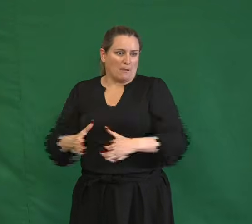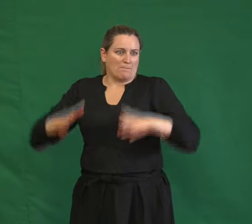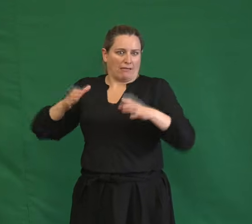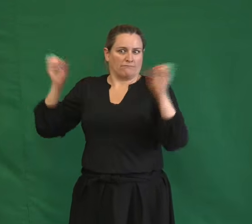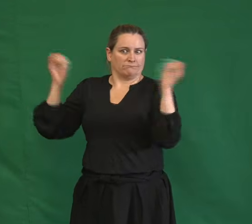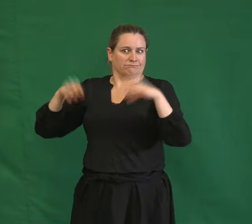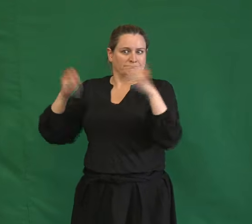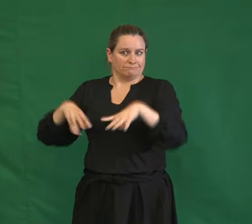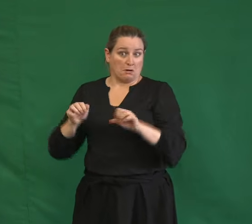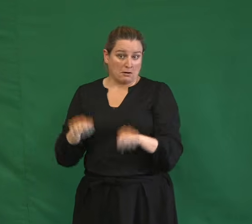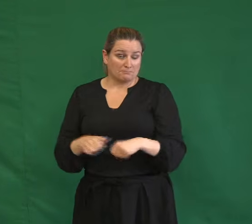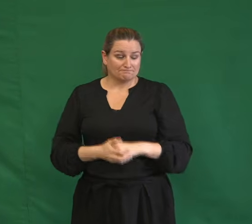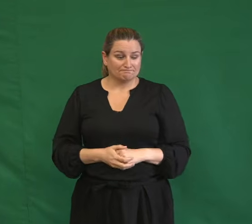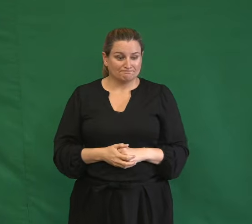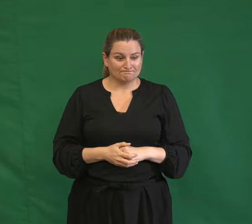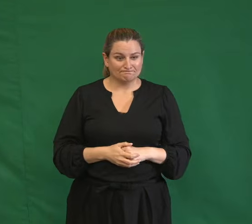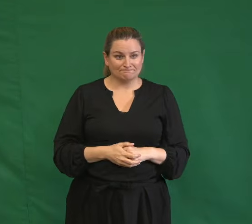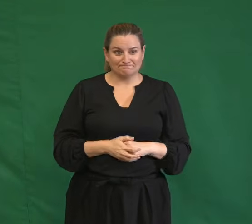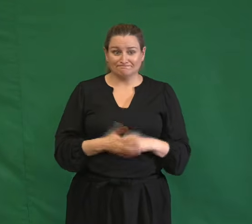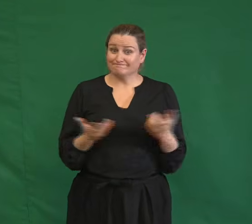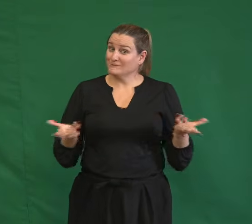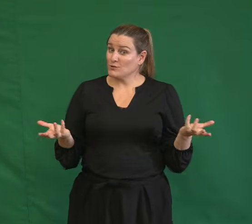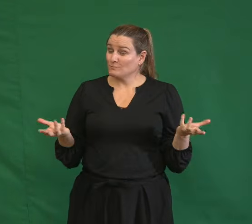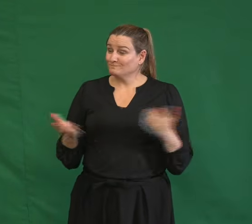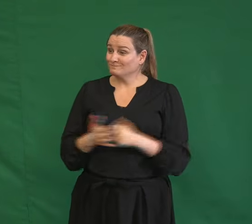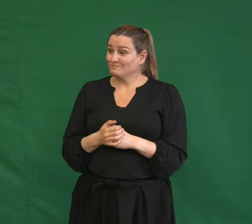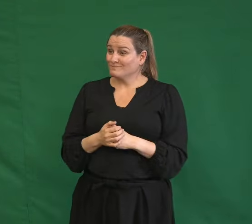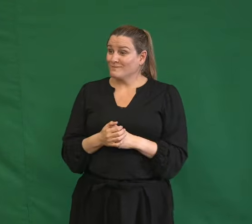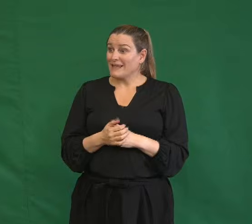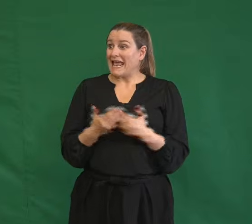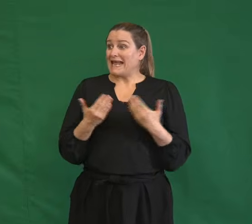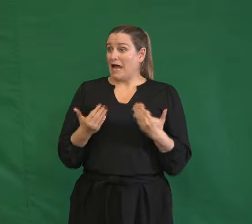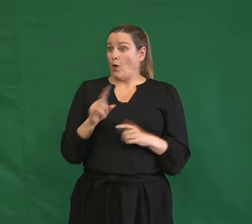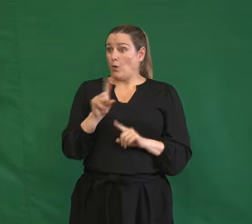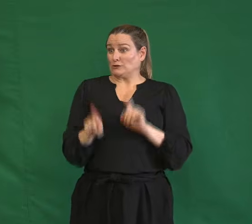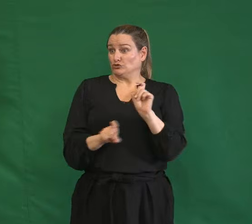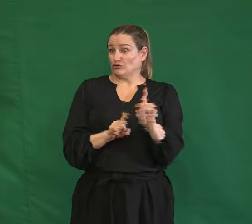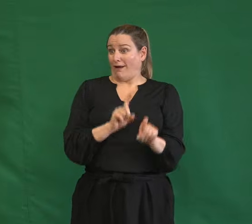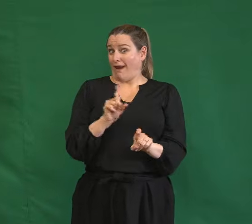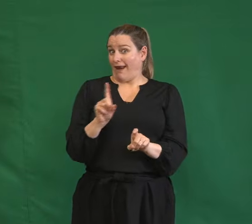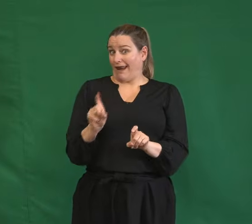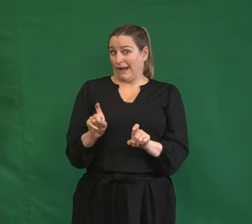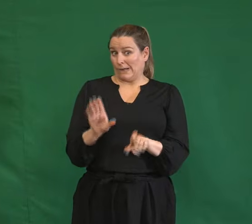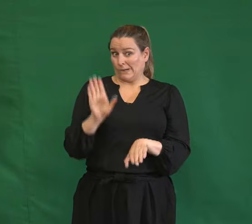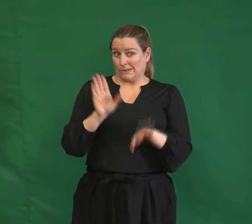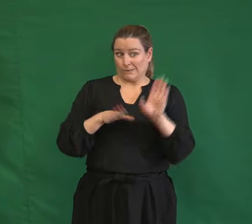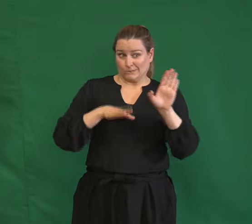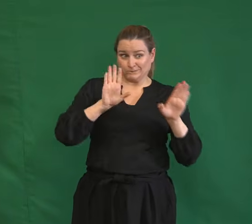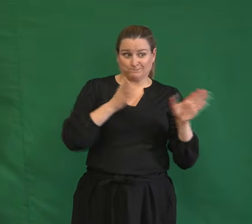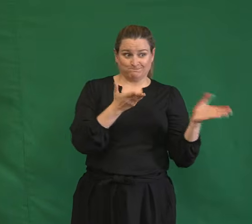Language. Right, and this brings us to the questions.